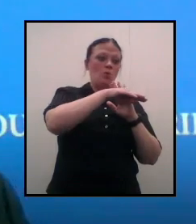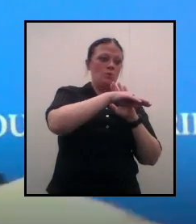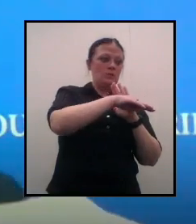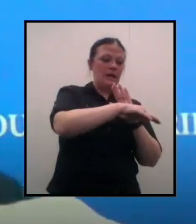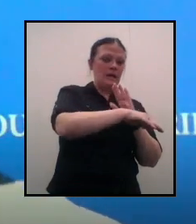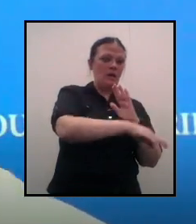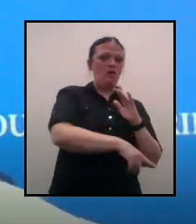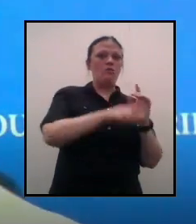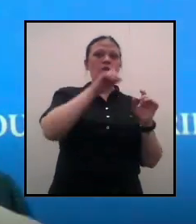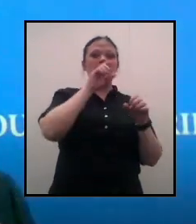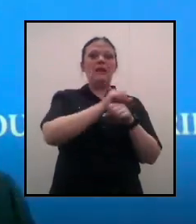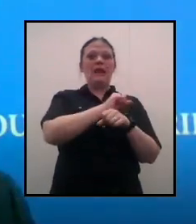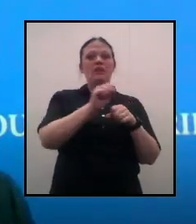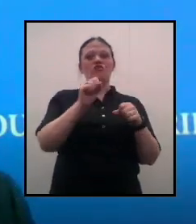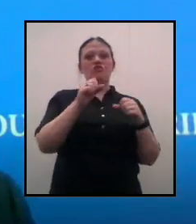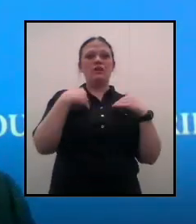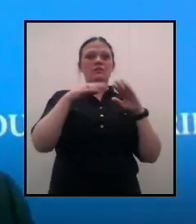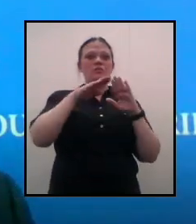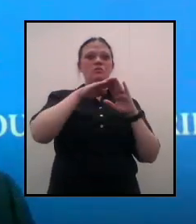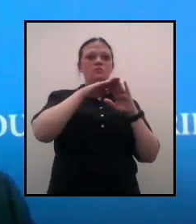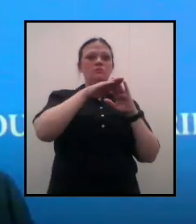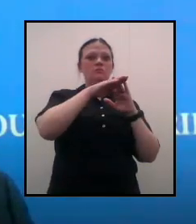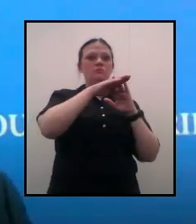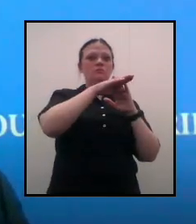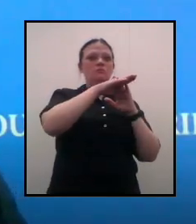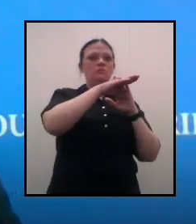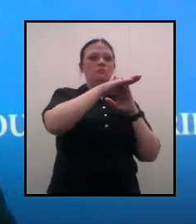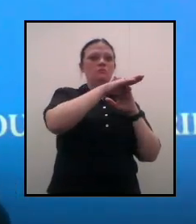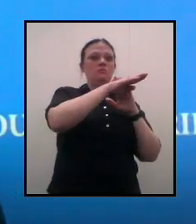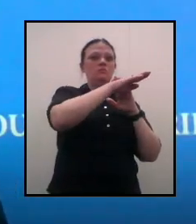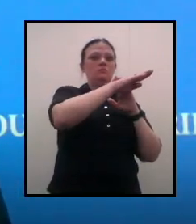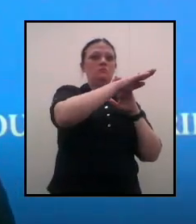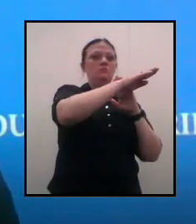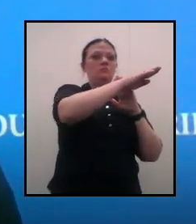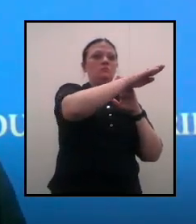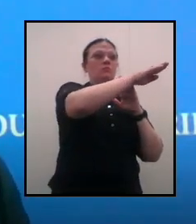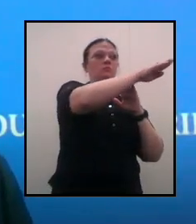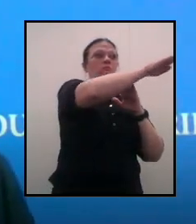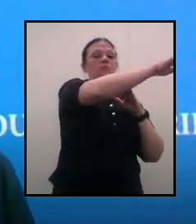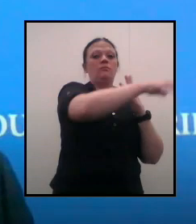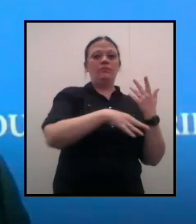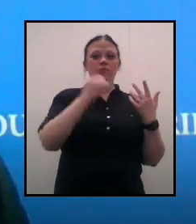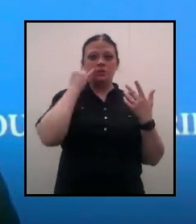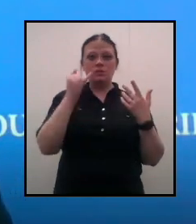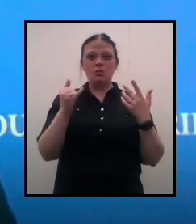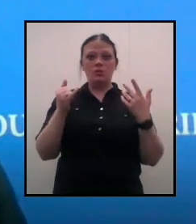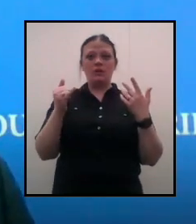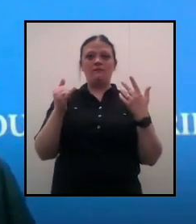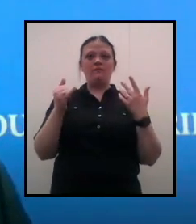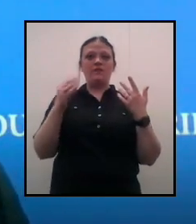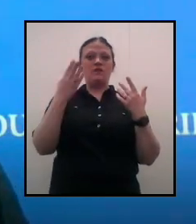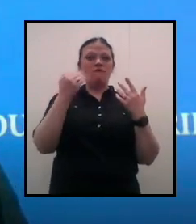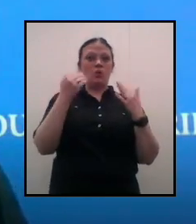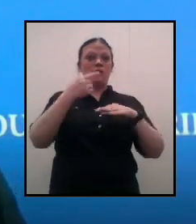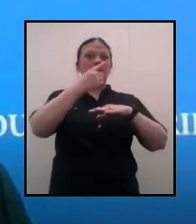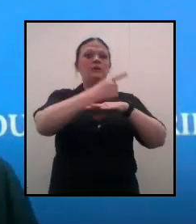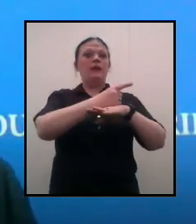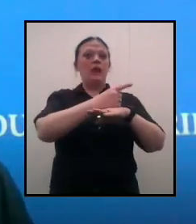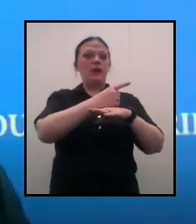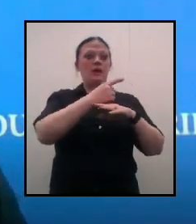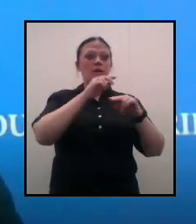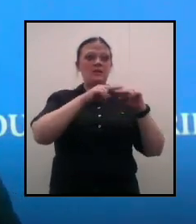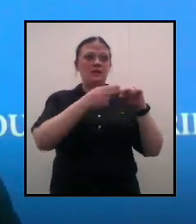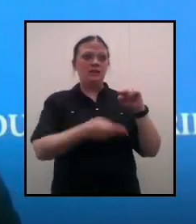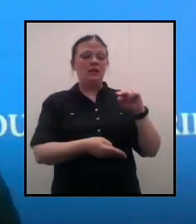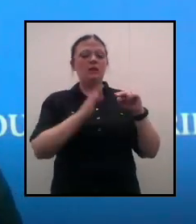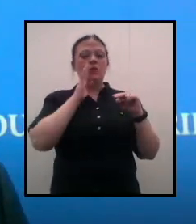he actually has it kind of just staying level and slightly moving up, if anything. So if we're on that 14-day declination requirement, it's